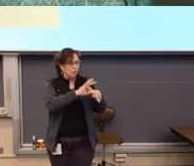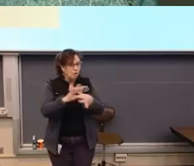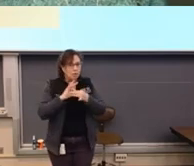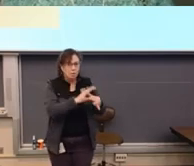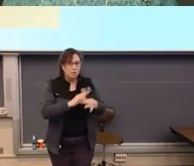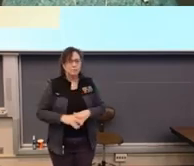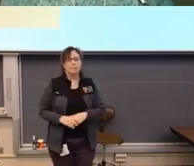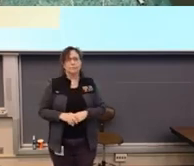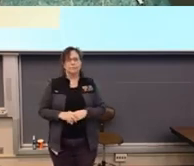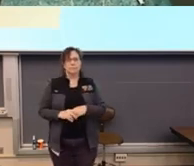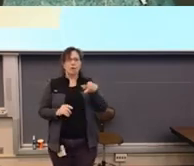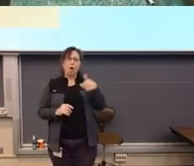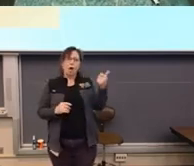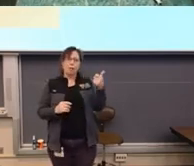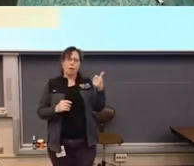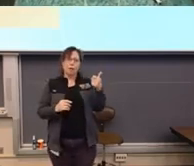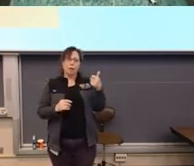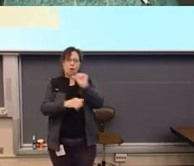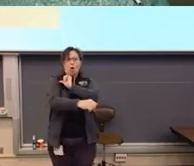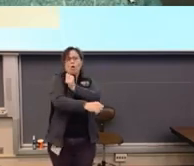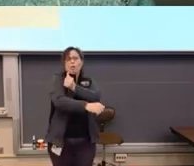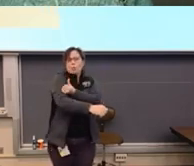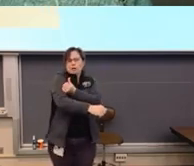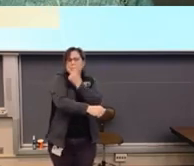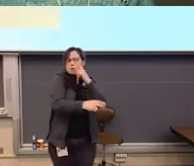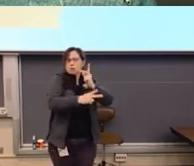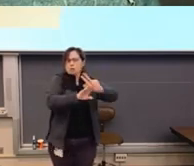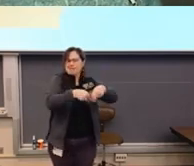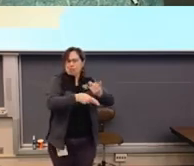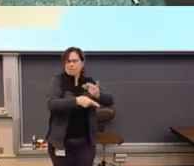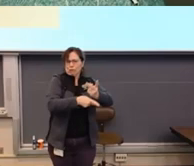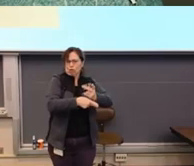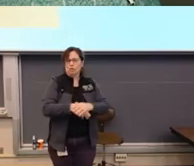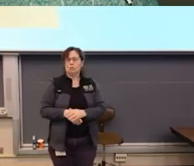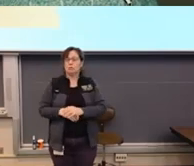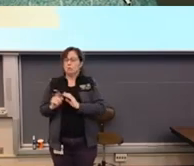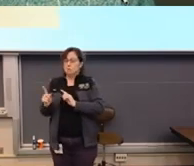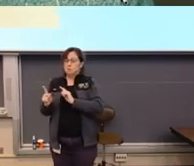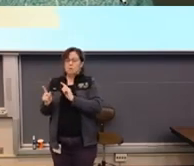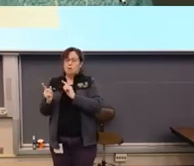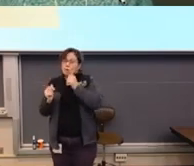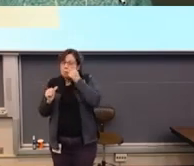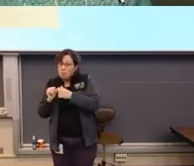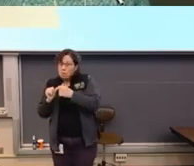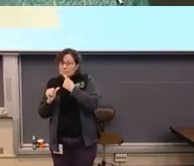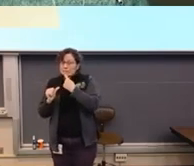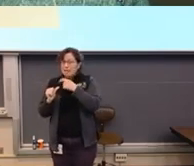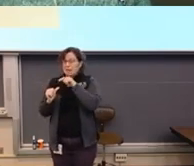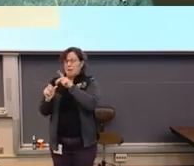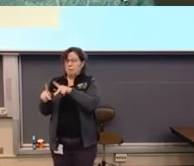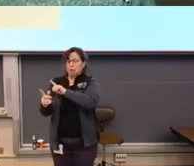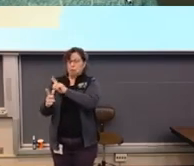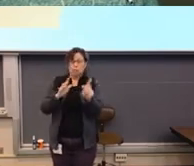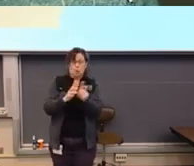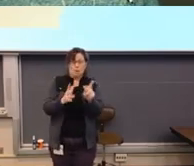And the other one is caregiver authority. I mentioned that sometimes the person who comes to the clinic isn't the one who has any authority,